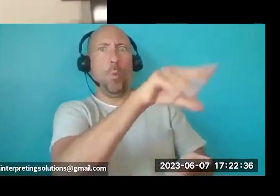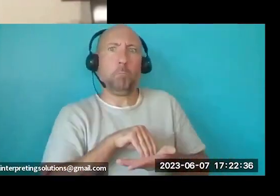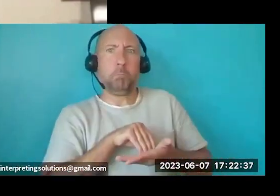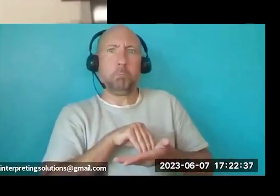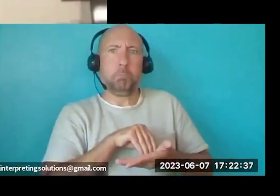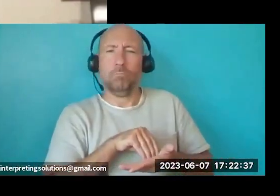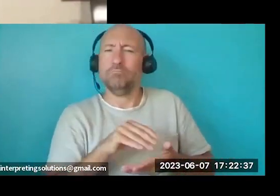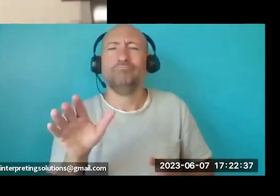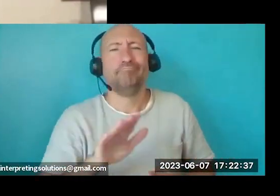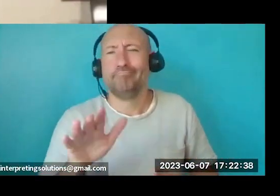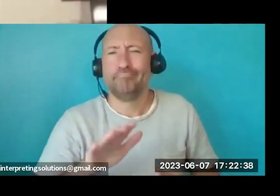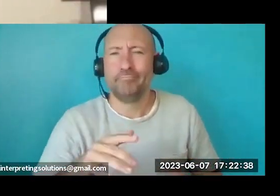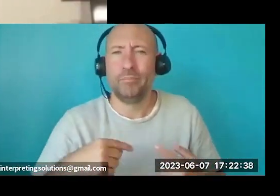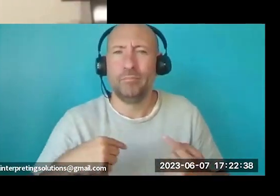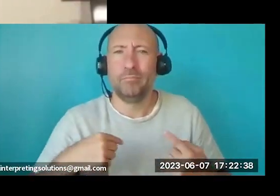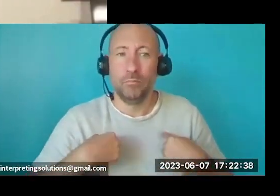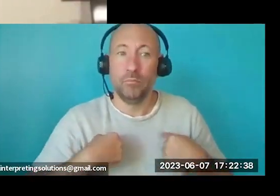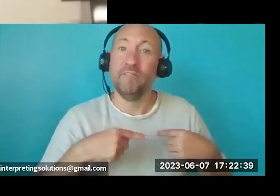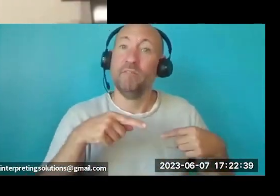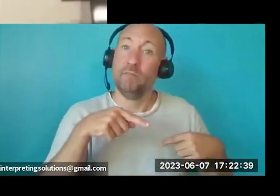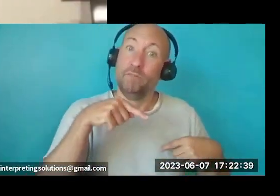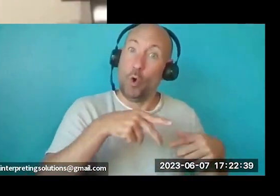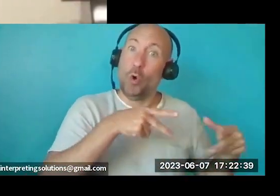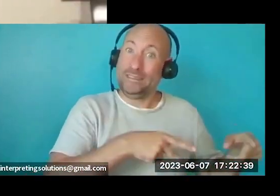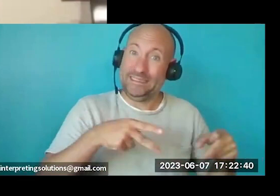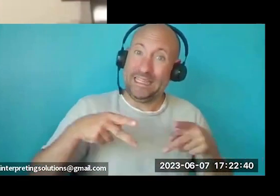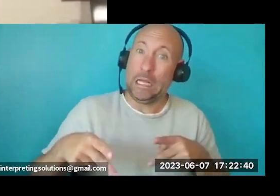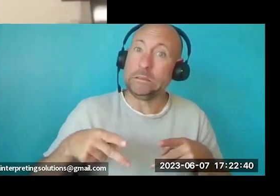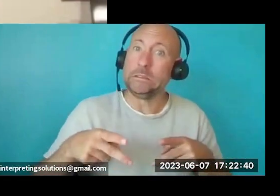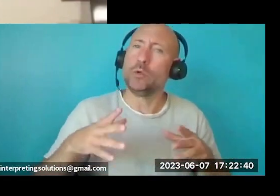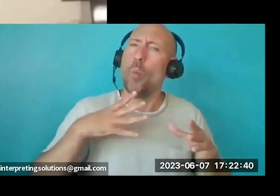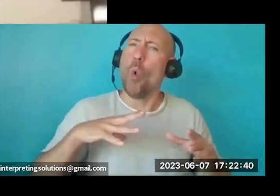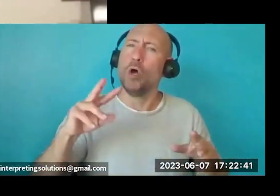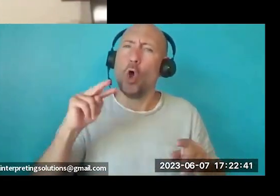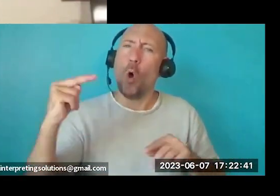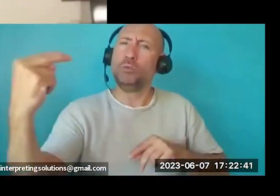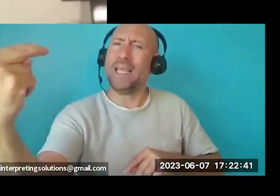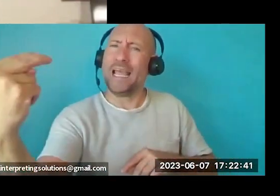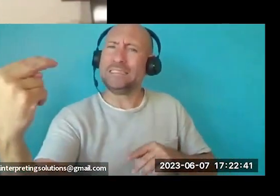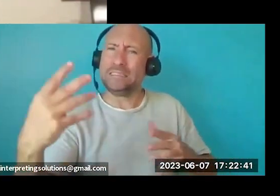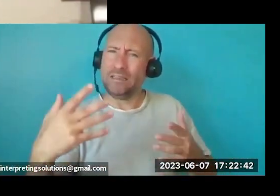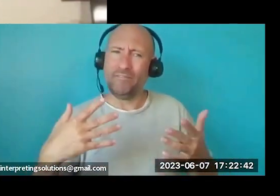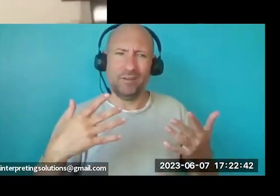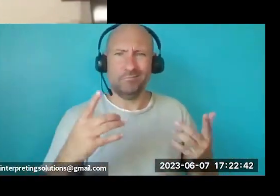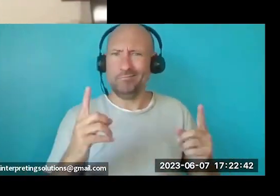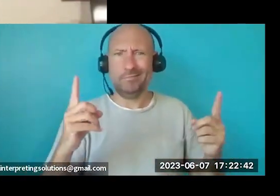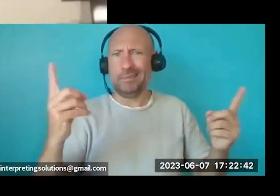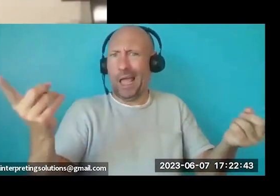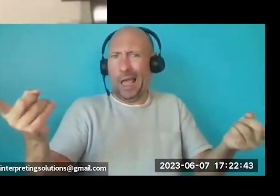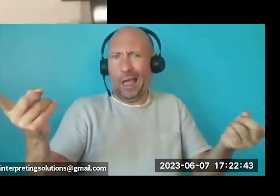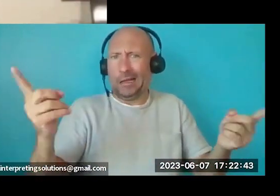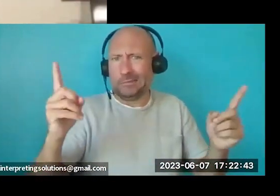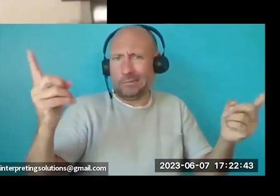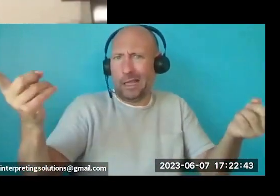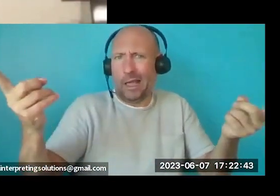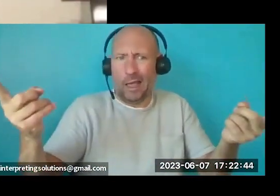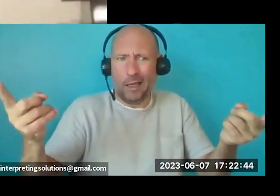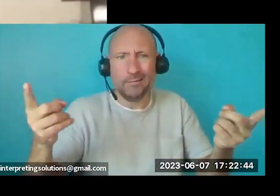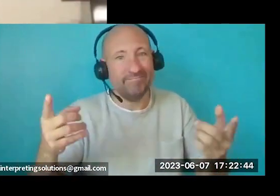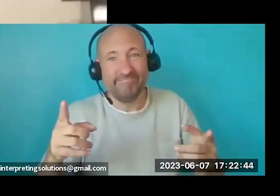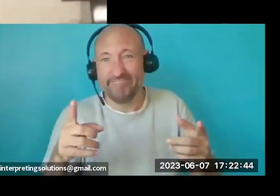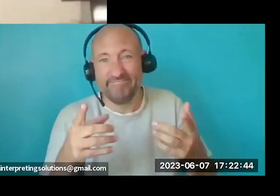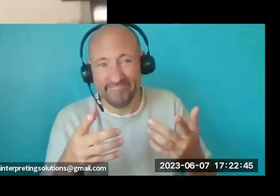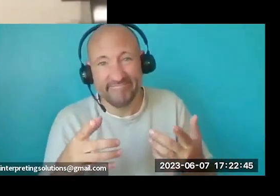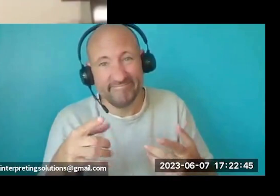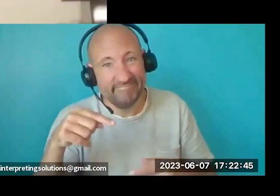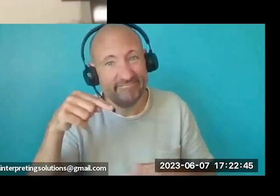poetic descriptions for dance, and we think that being objective in art is impossible, and that applies even